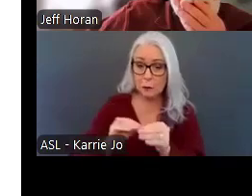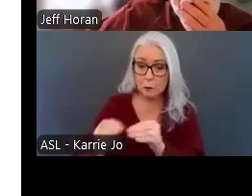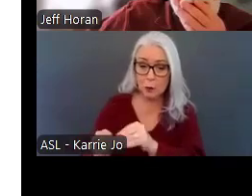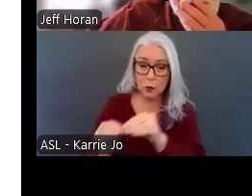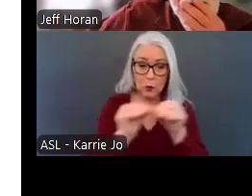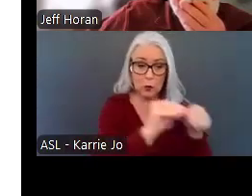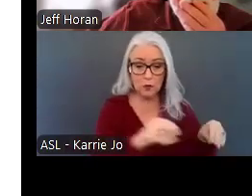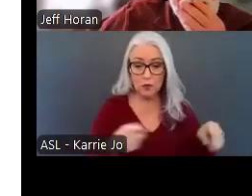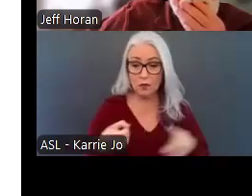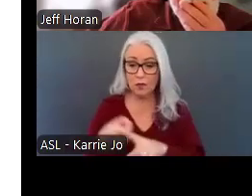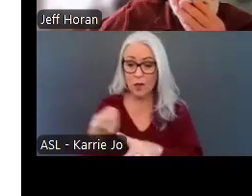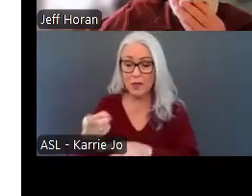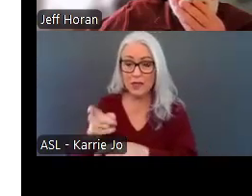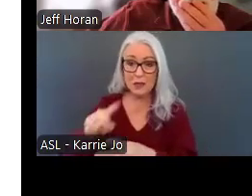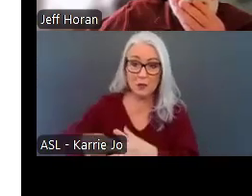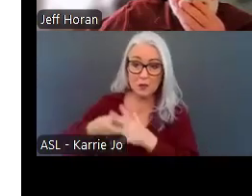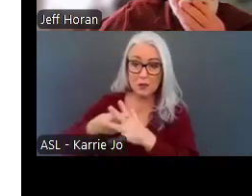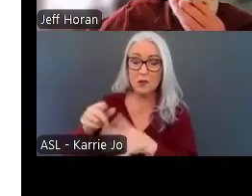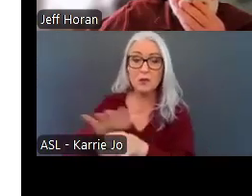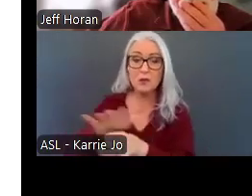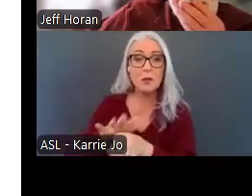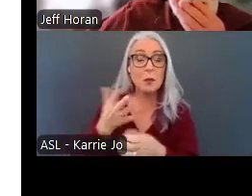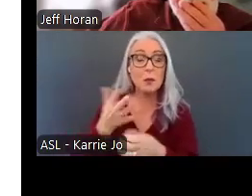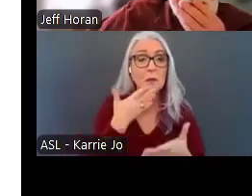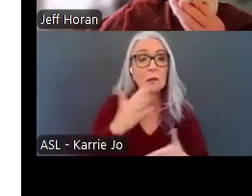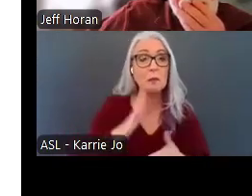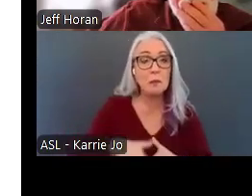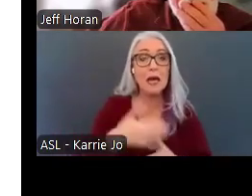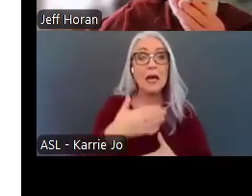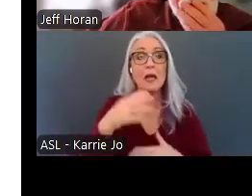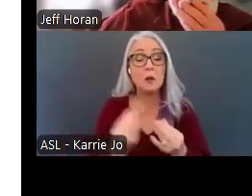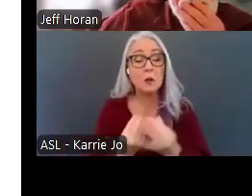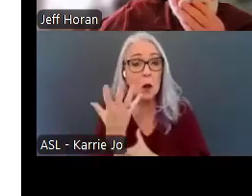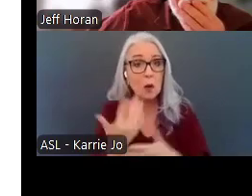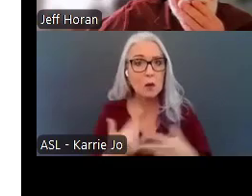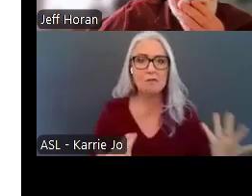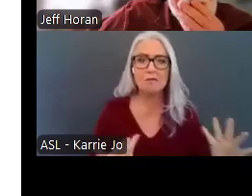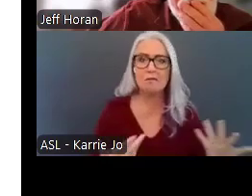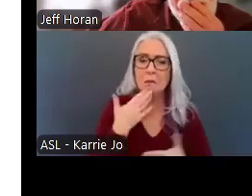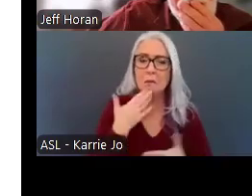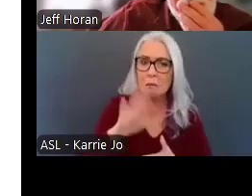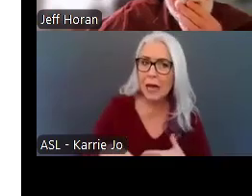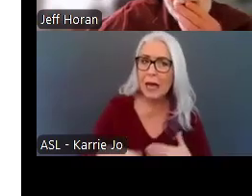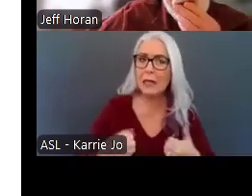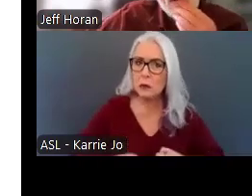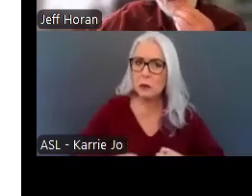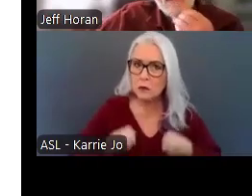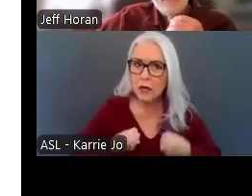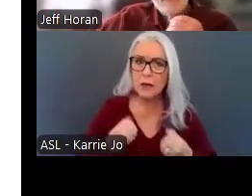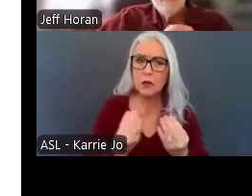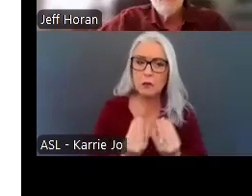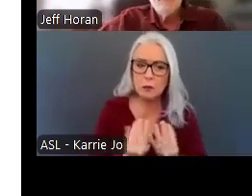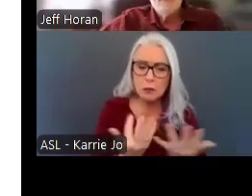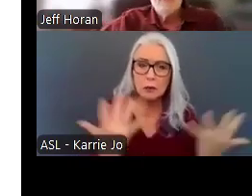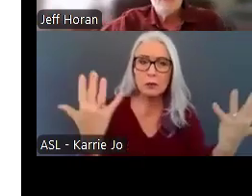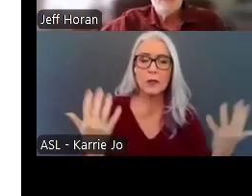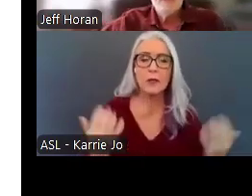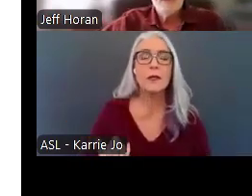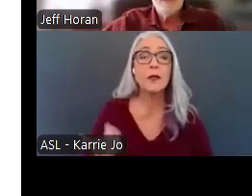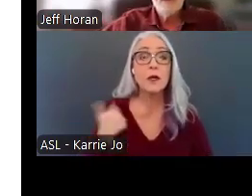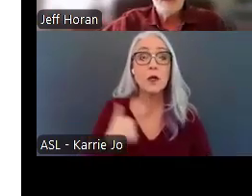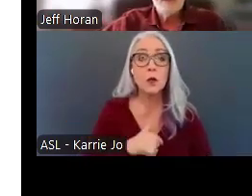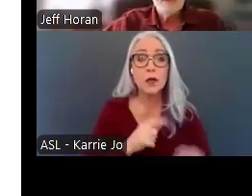you risk the possibility of having poor growth, poor survival, just like you see here on the right. Now we mitigate